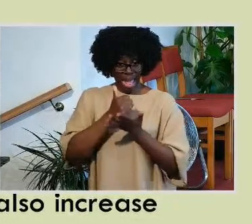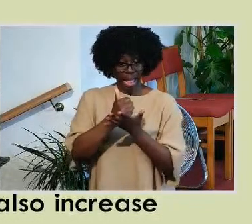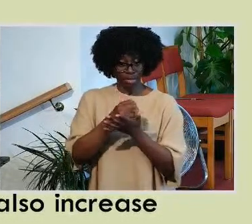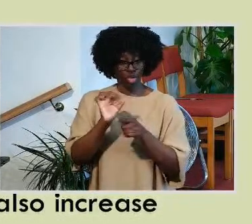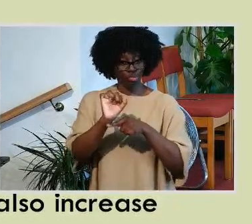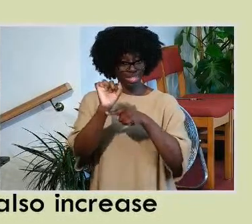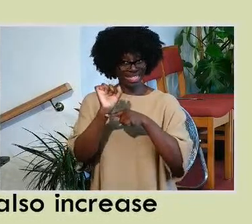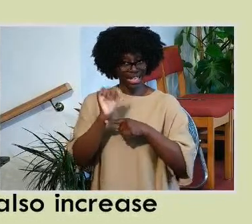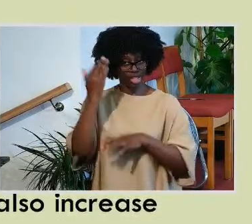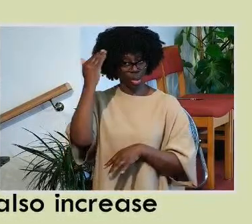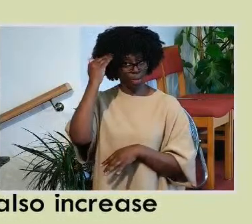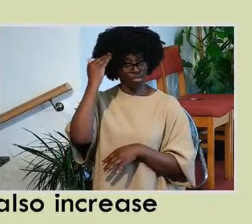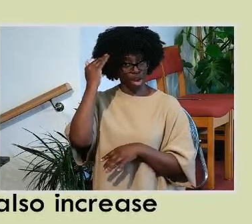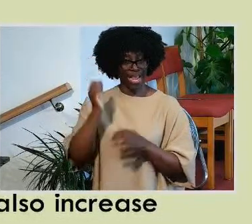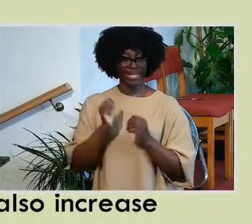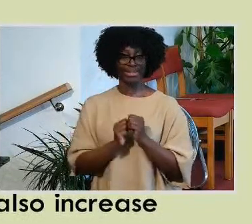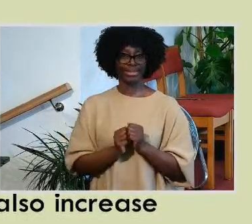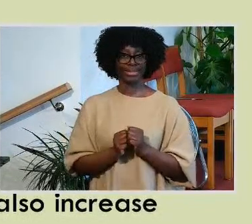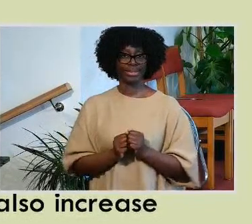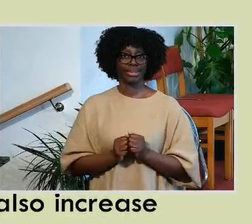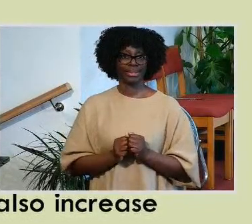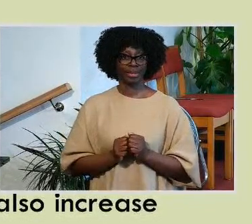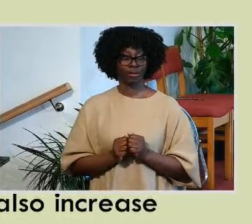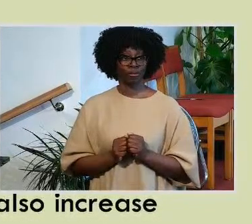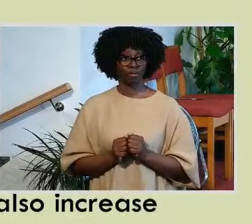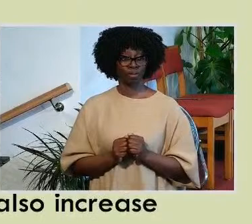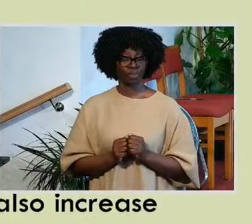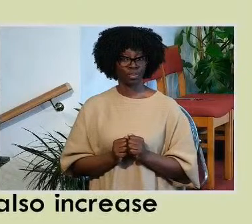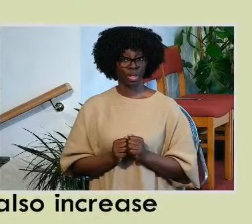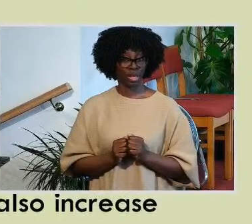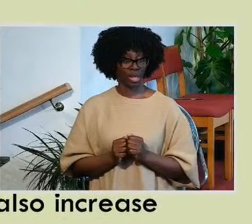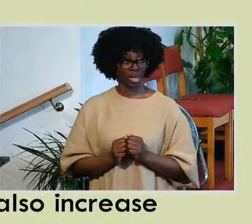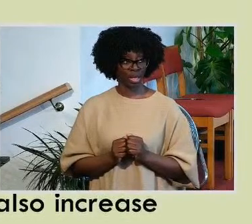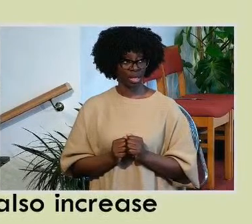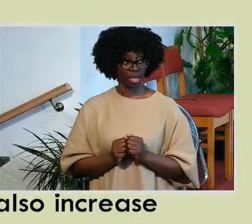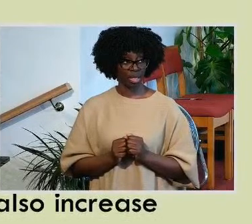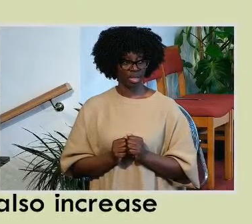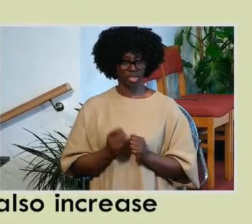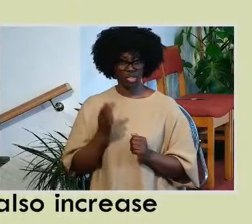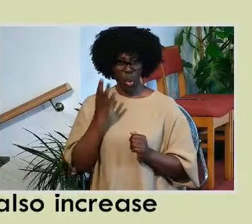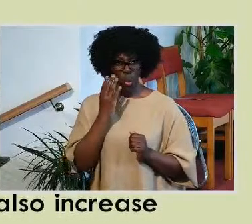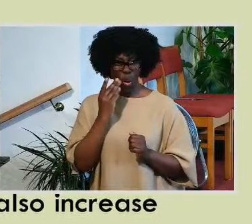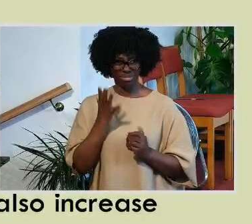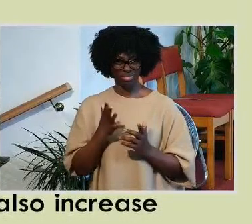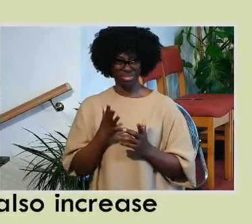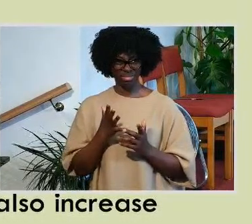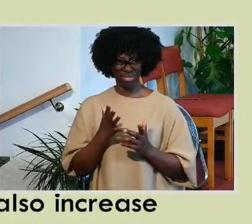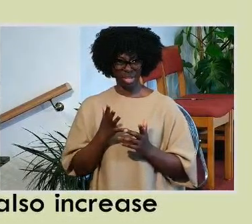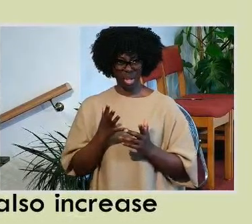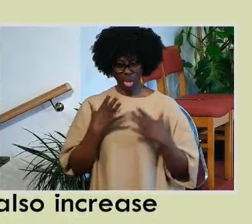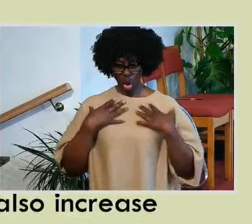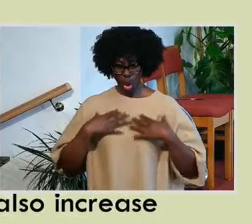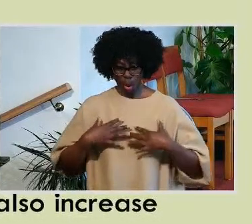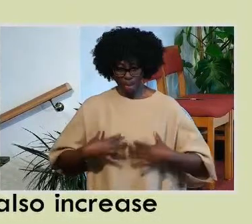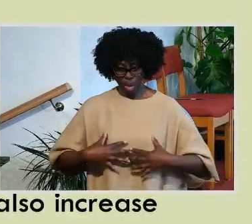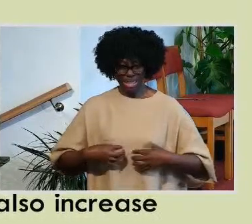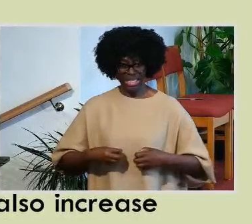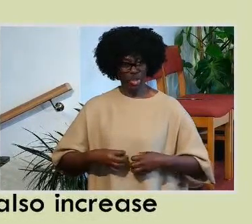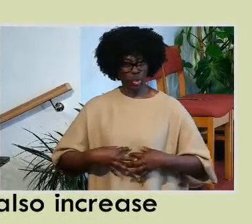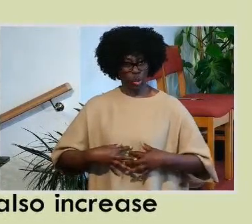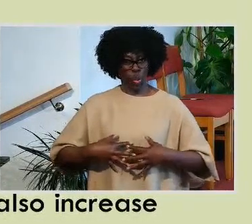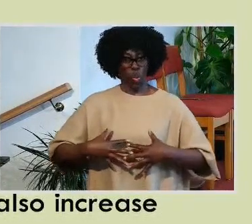against the rusting of the brain. So when we have this inflammatory process, this inflammation, the body